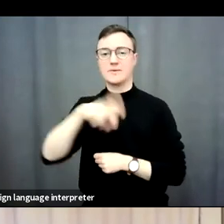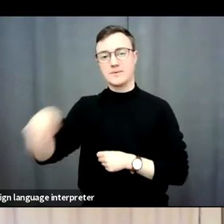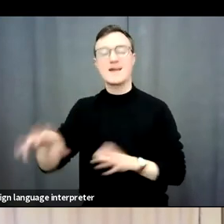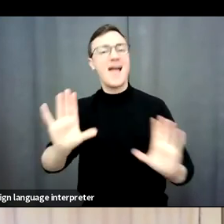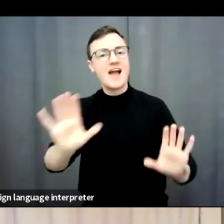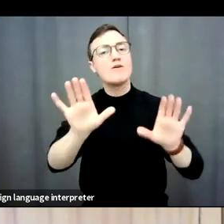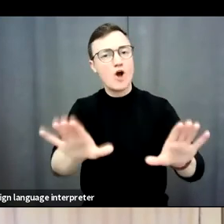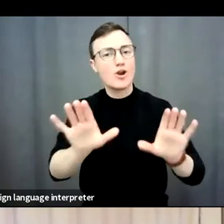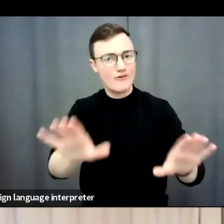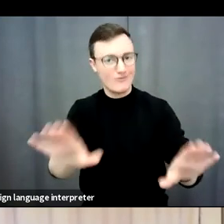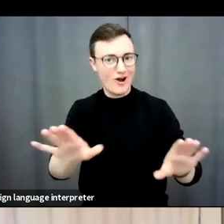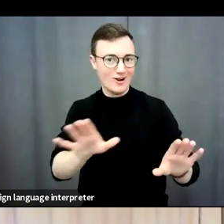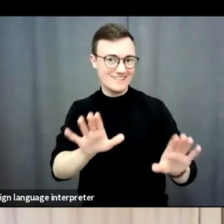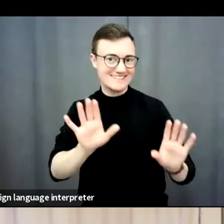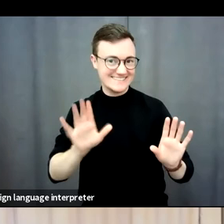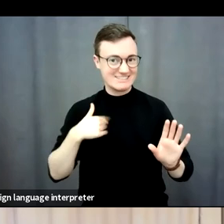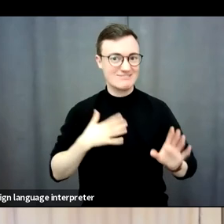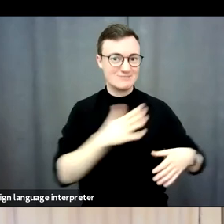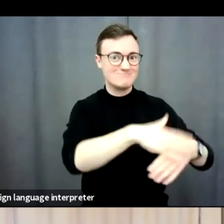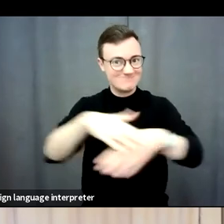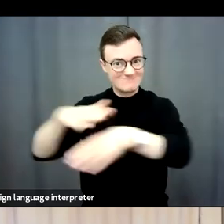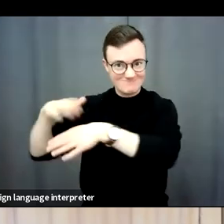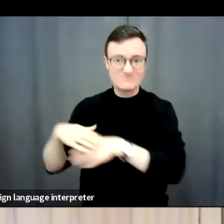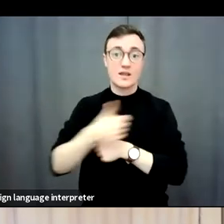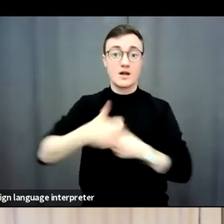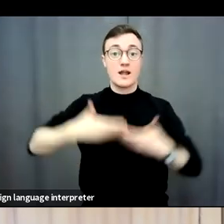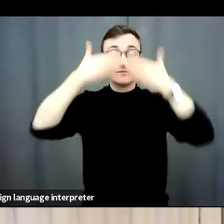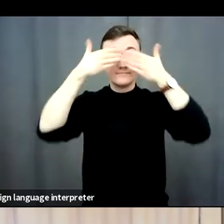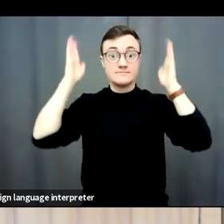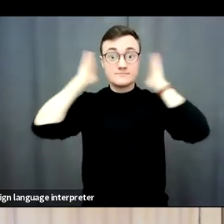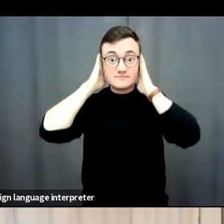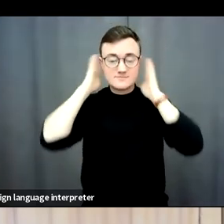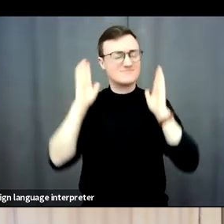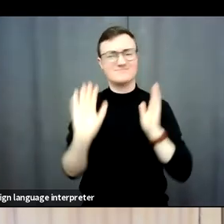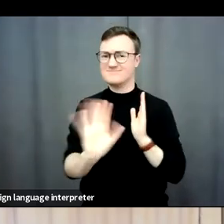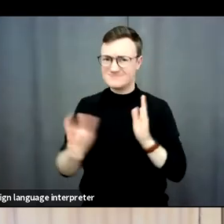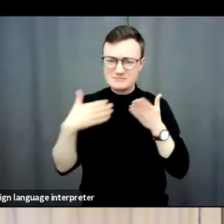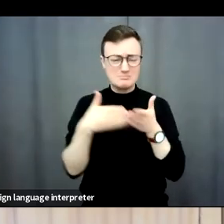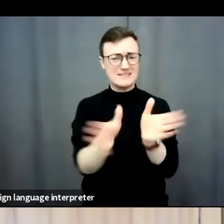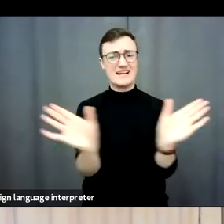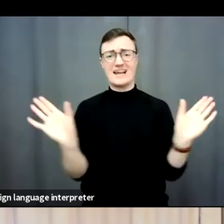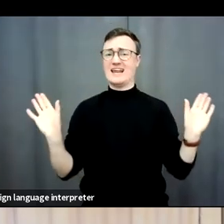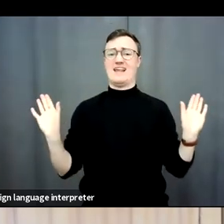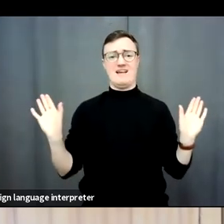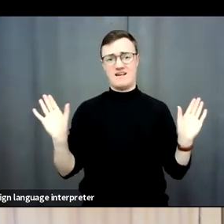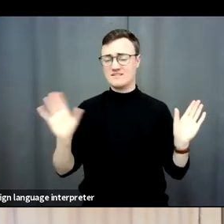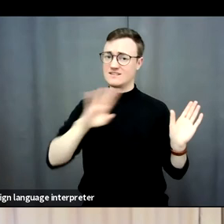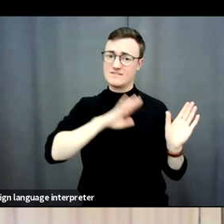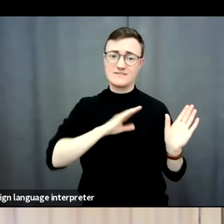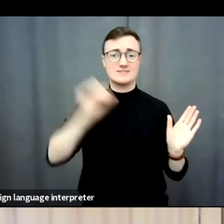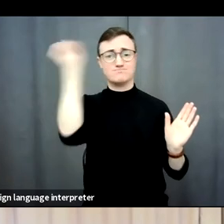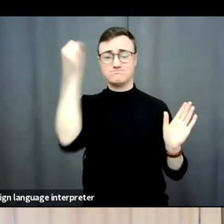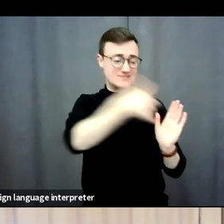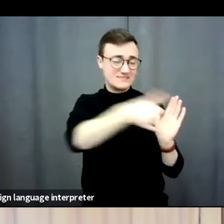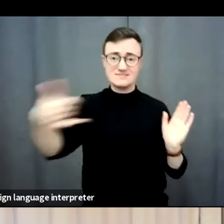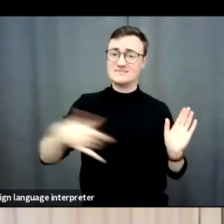stay, because it's so much broader than just totally deaf and totally blind. It also